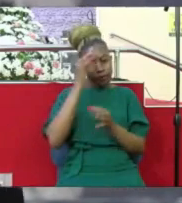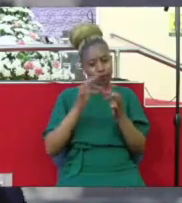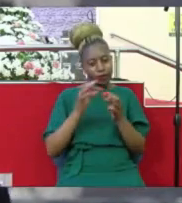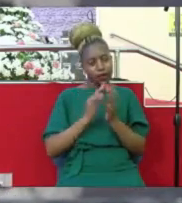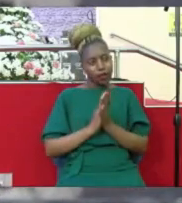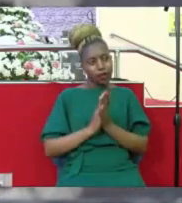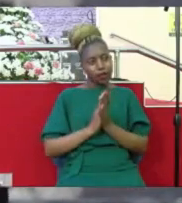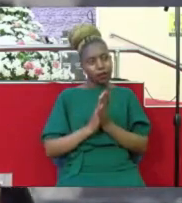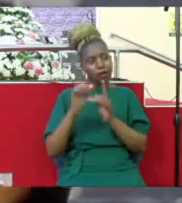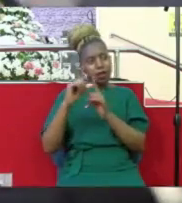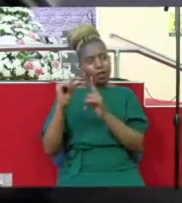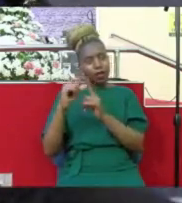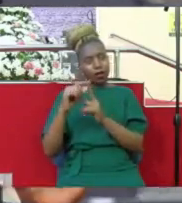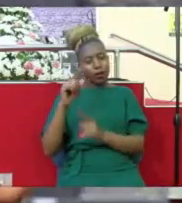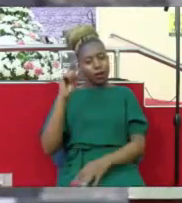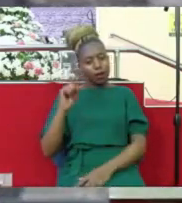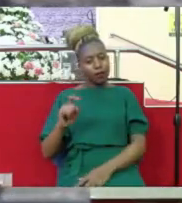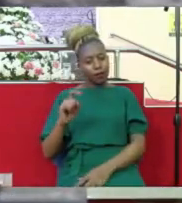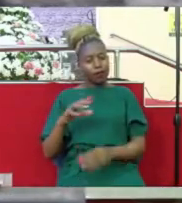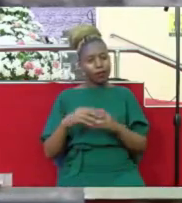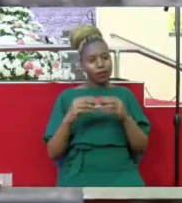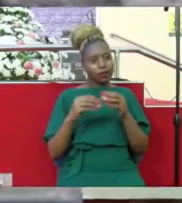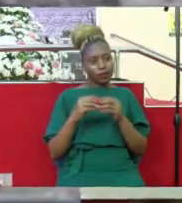the word must bring it forth.